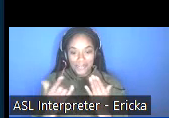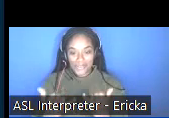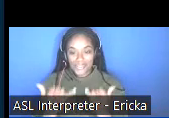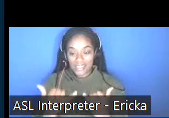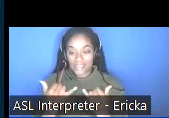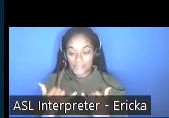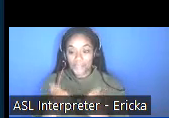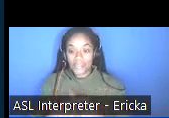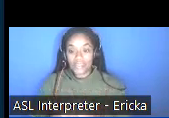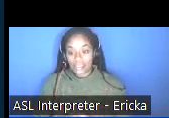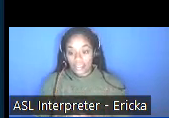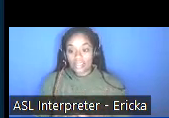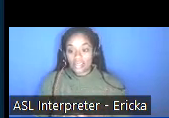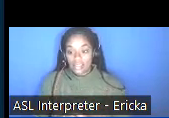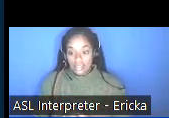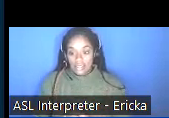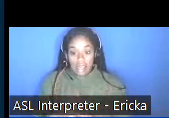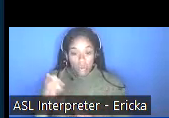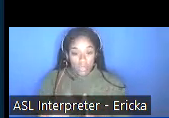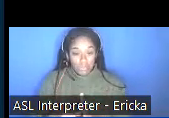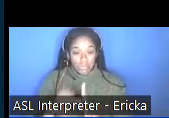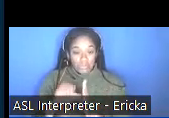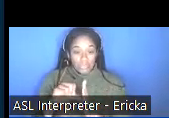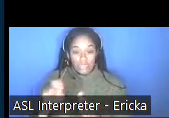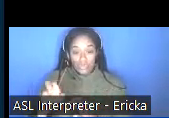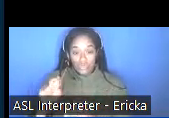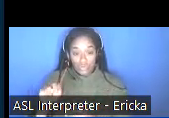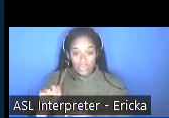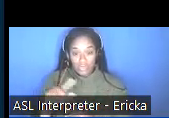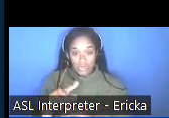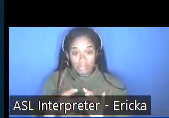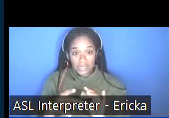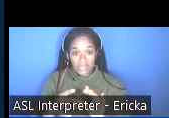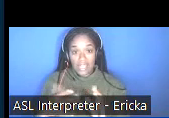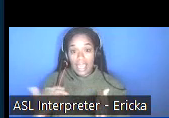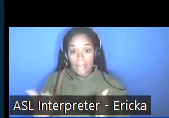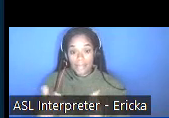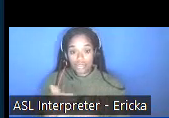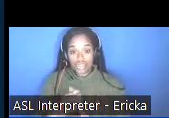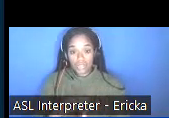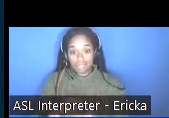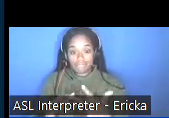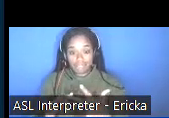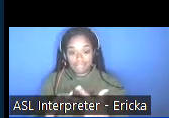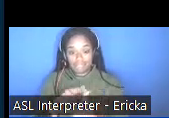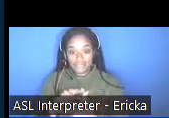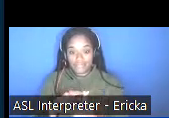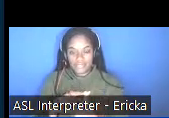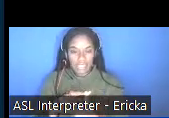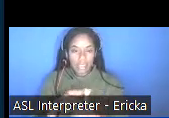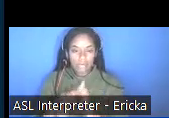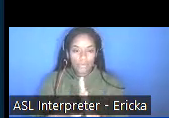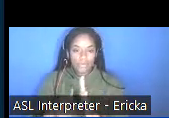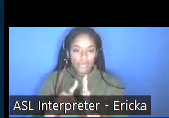I just wanted to reiterate what Susan said. I'm here to really share 3 milestones. One is a high-level overview of